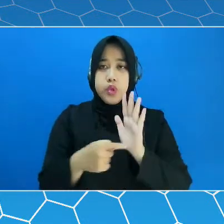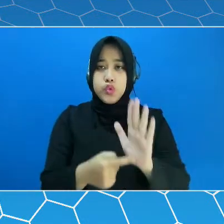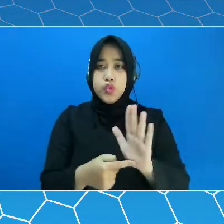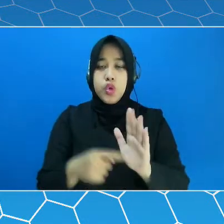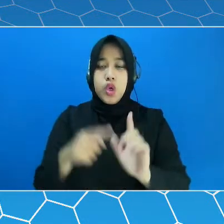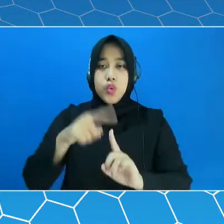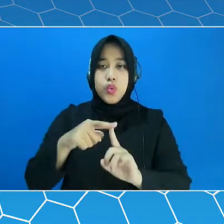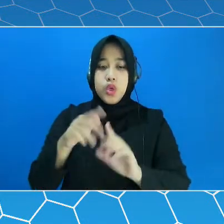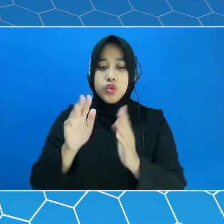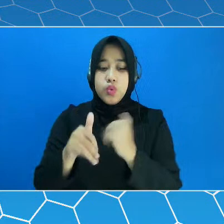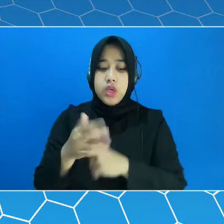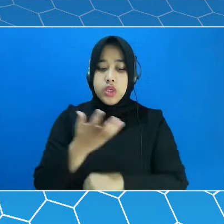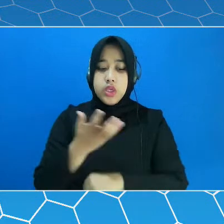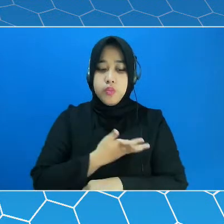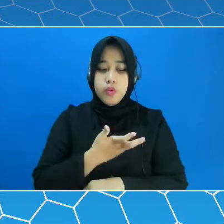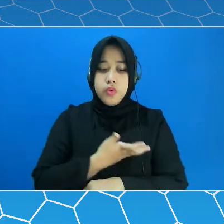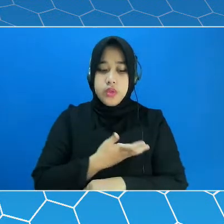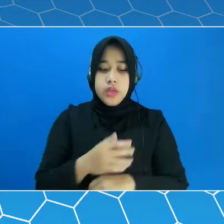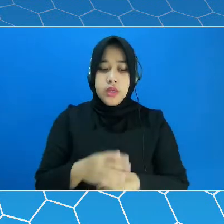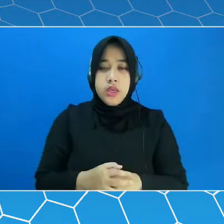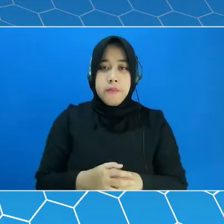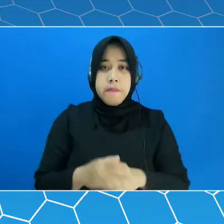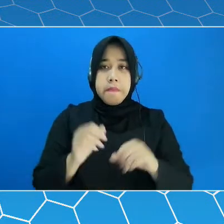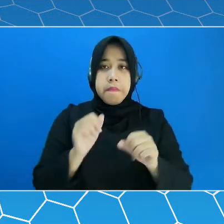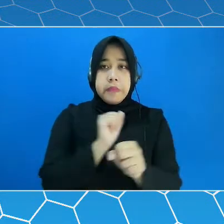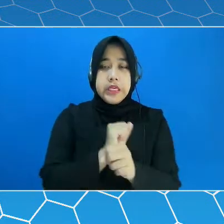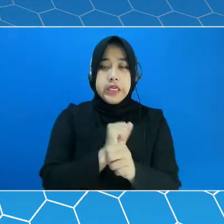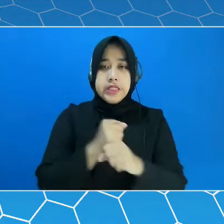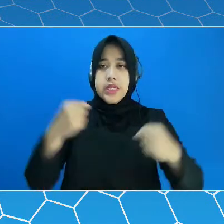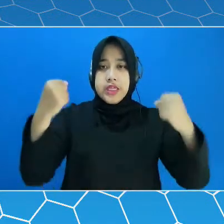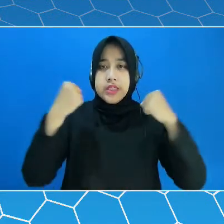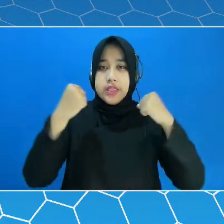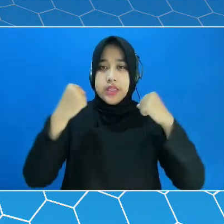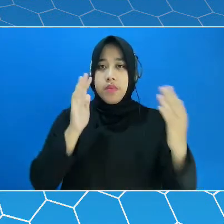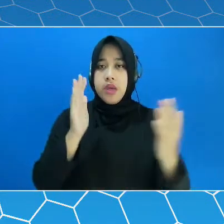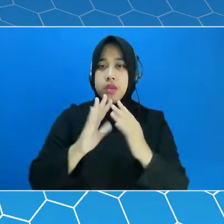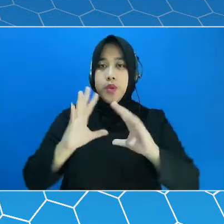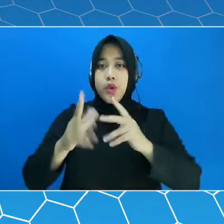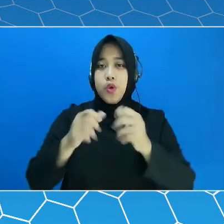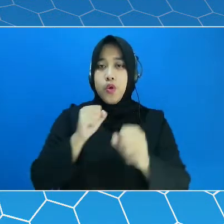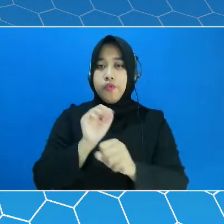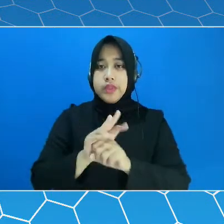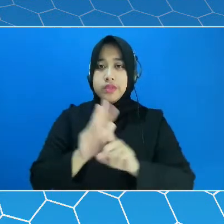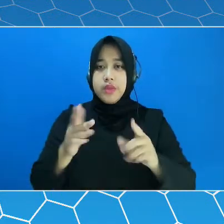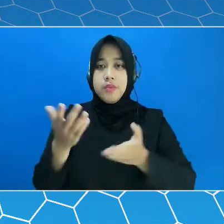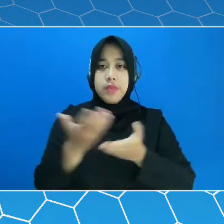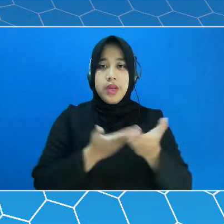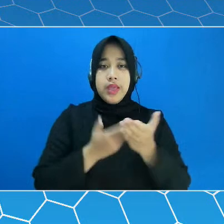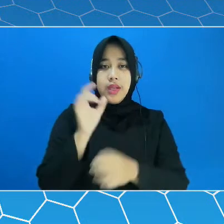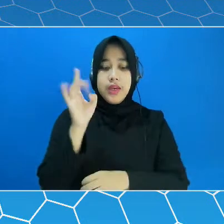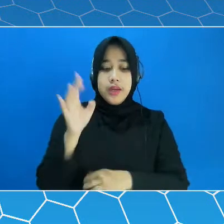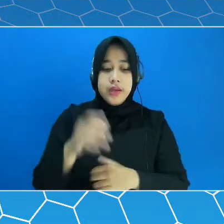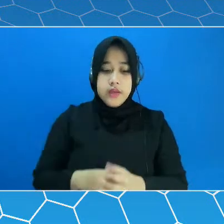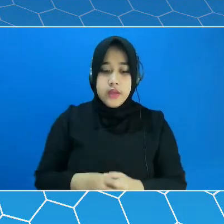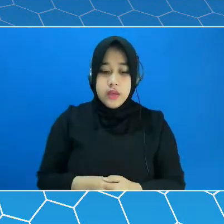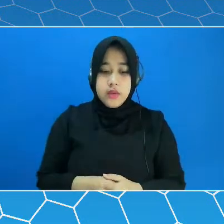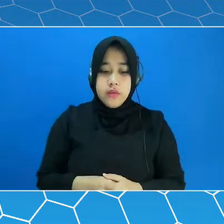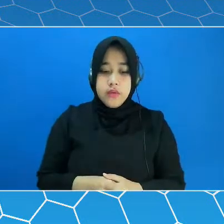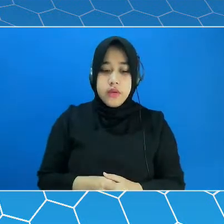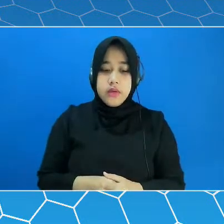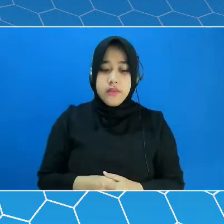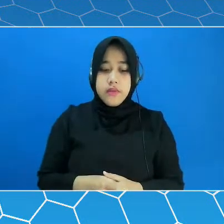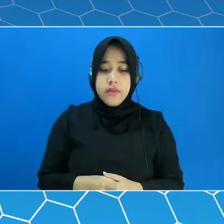to help out with the pandemic and the other services. Next slide, please. And in cardiac surgery, next